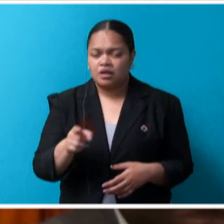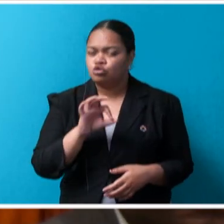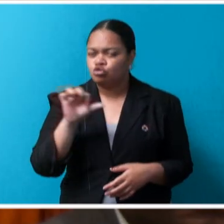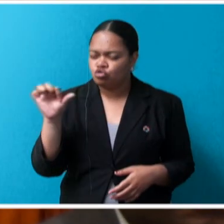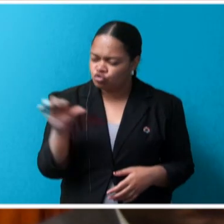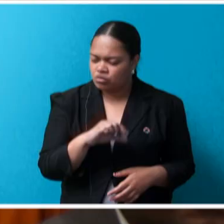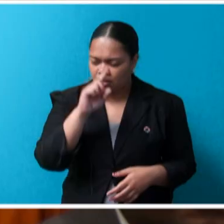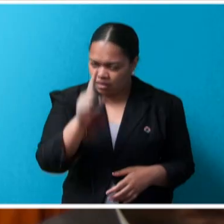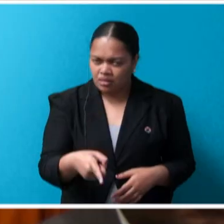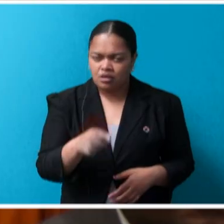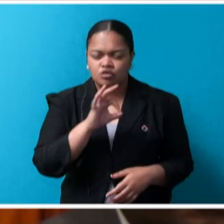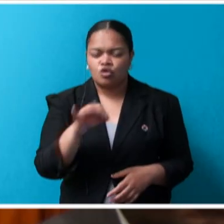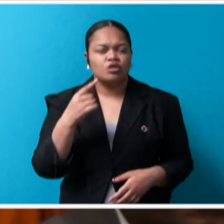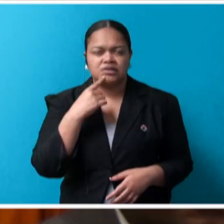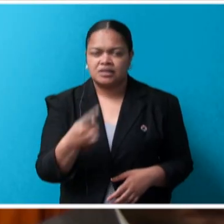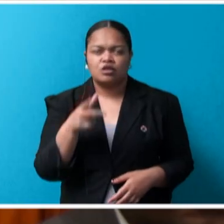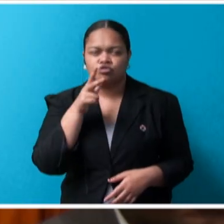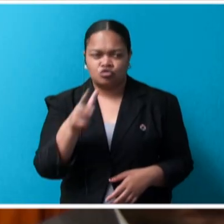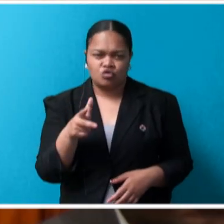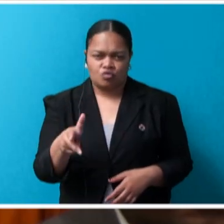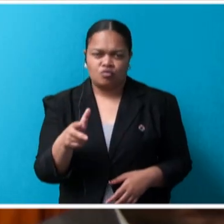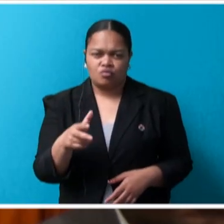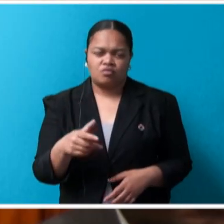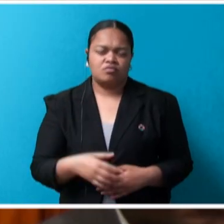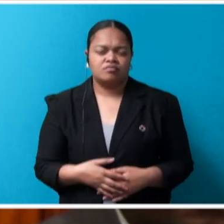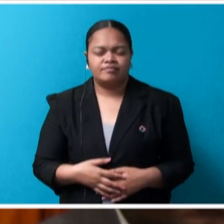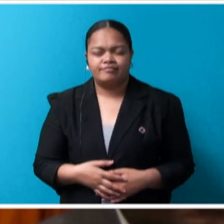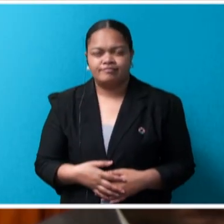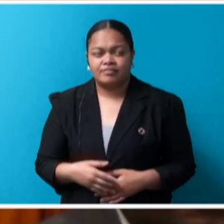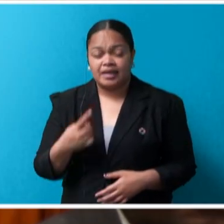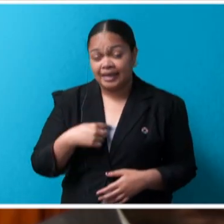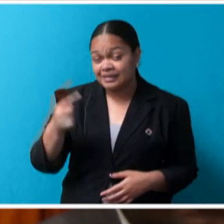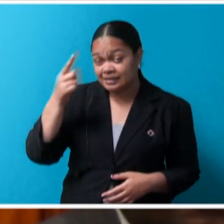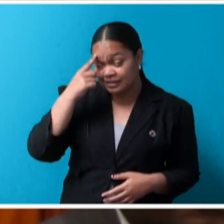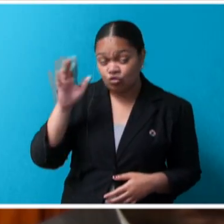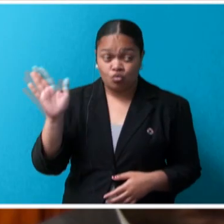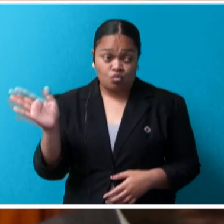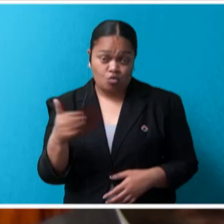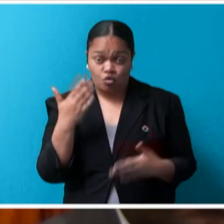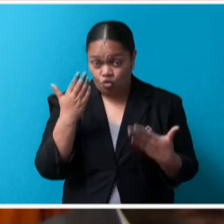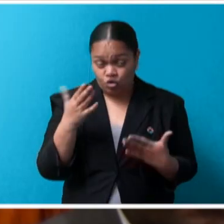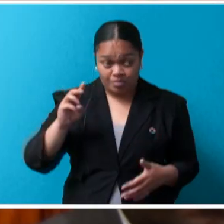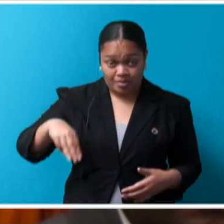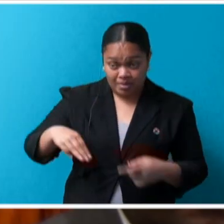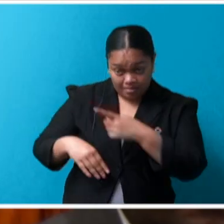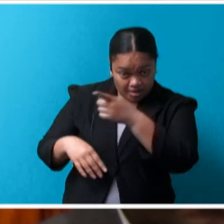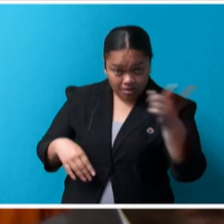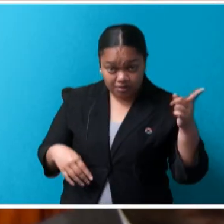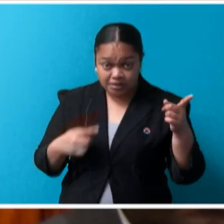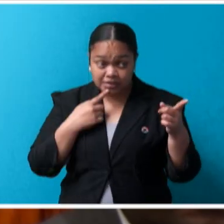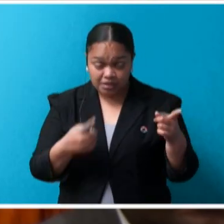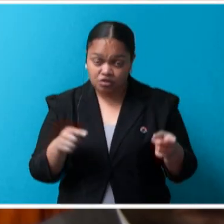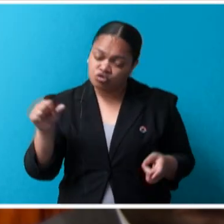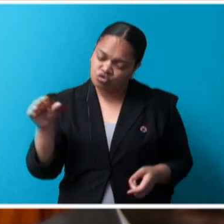be called a joke. We are insulting our civil servants. And I think all the honourable members who have said that should recall